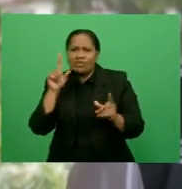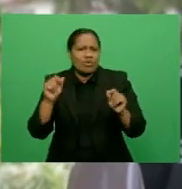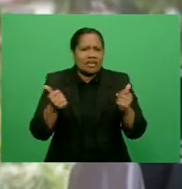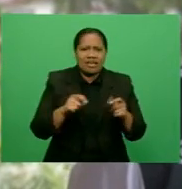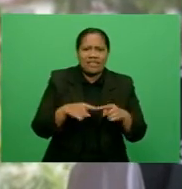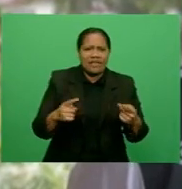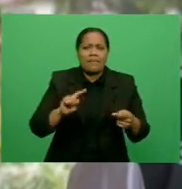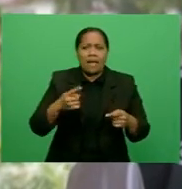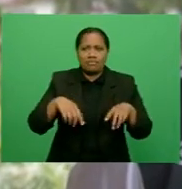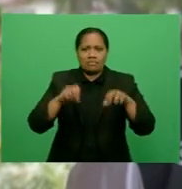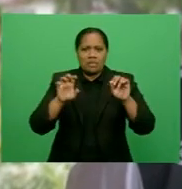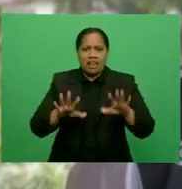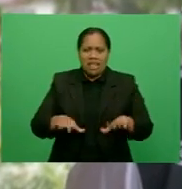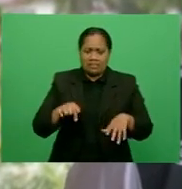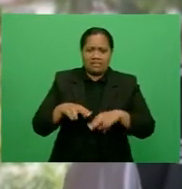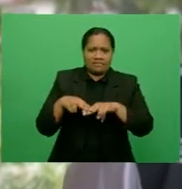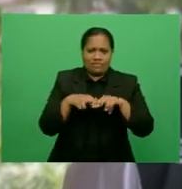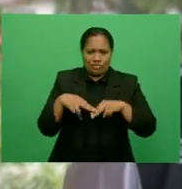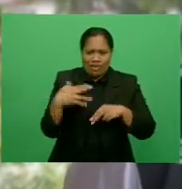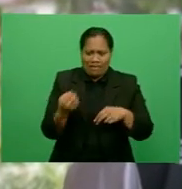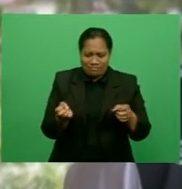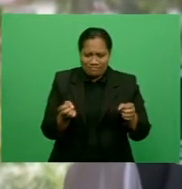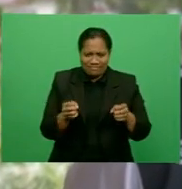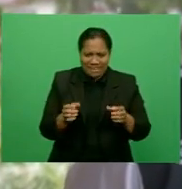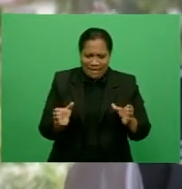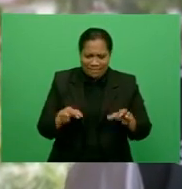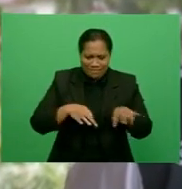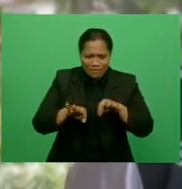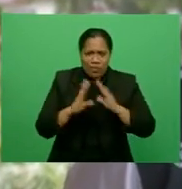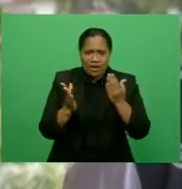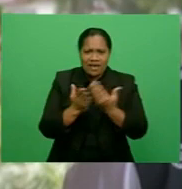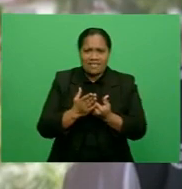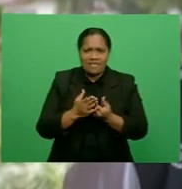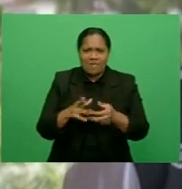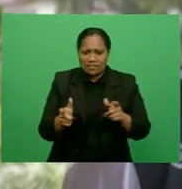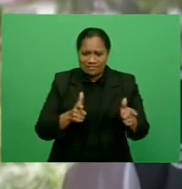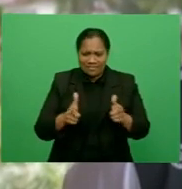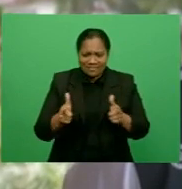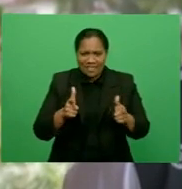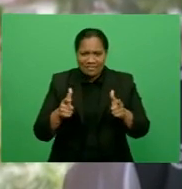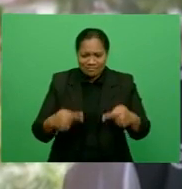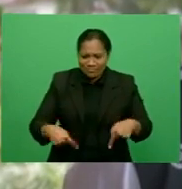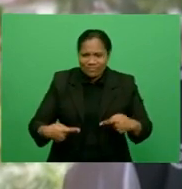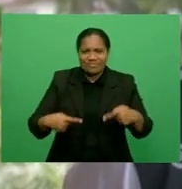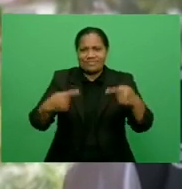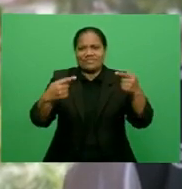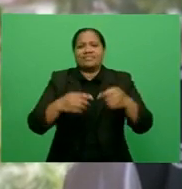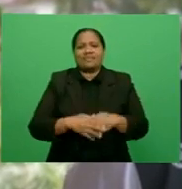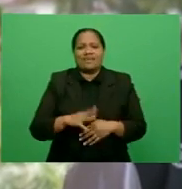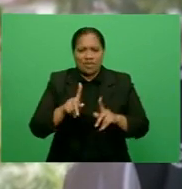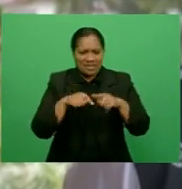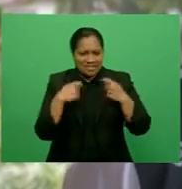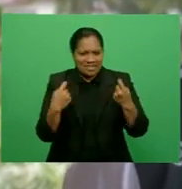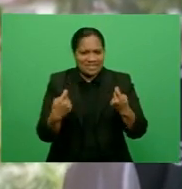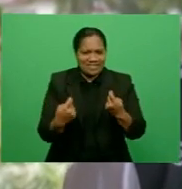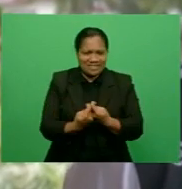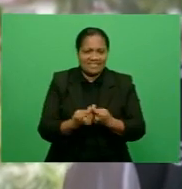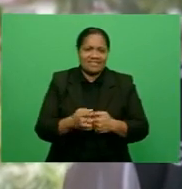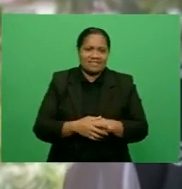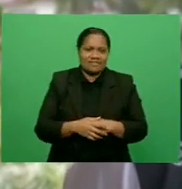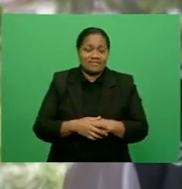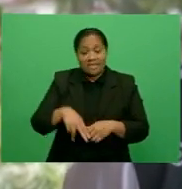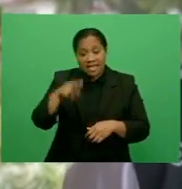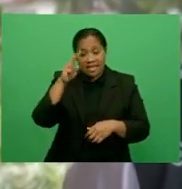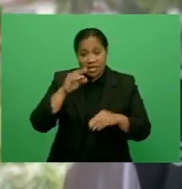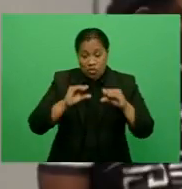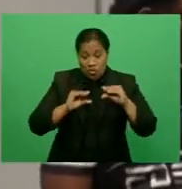quality tournament like Marist. And, you know, from a men's perspective, a 48-team tournament is exceptional. The national coach